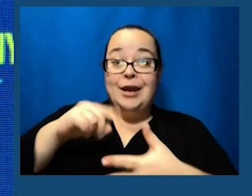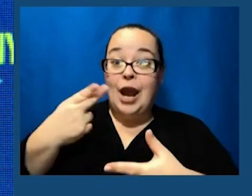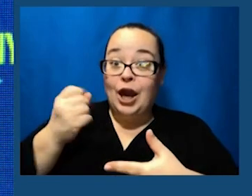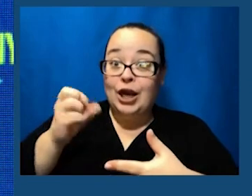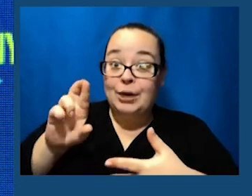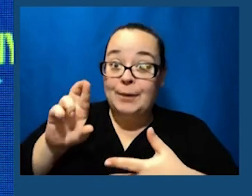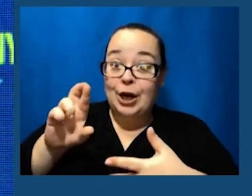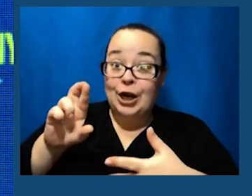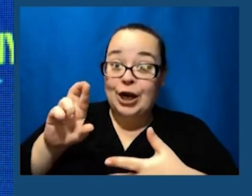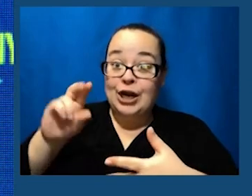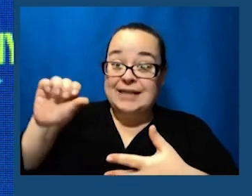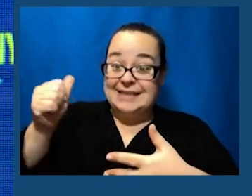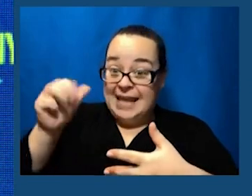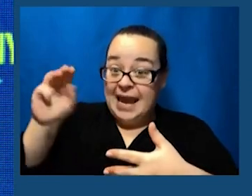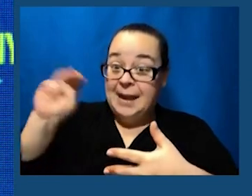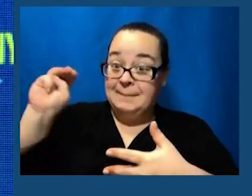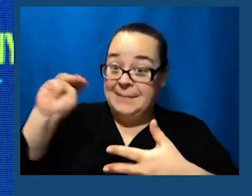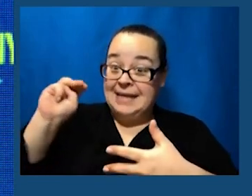million.